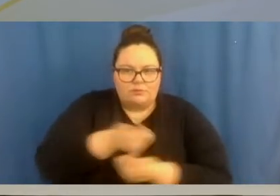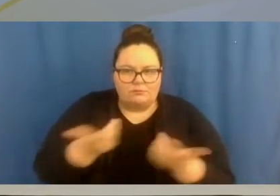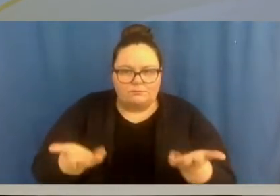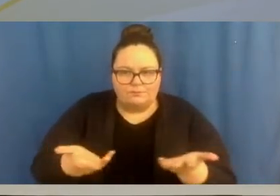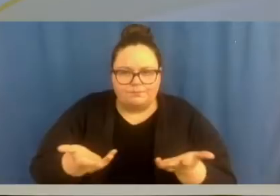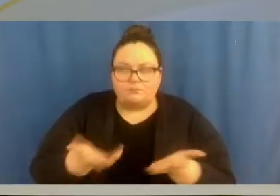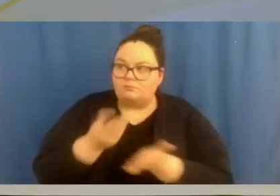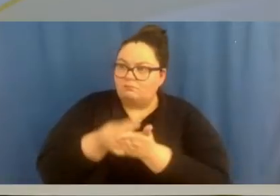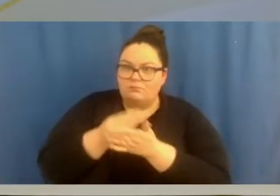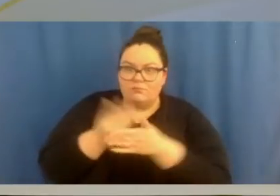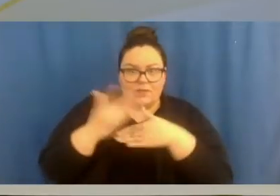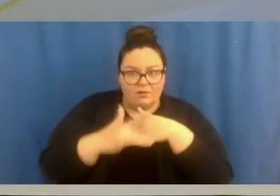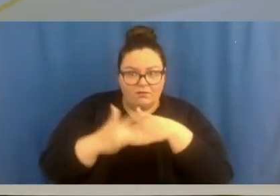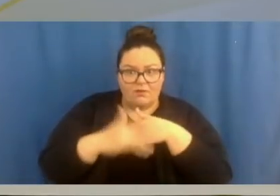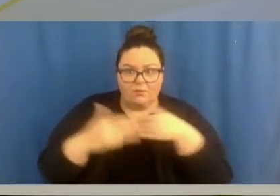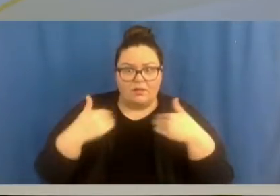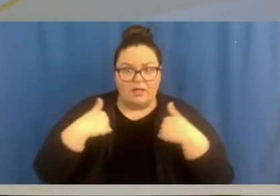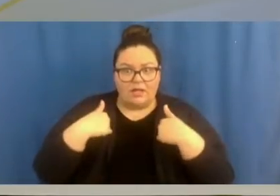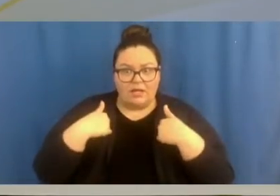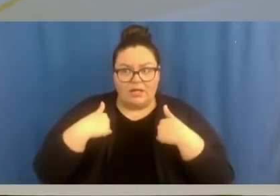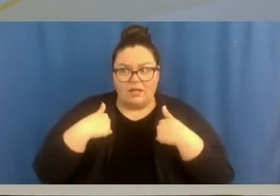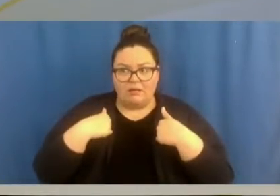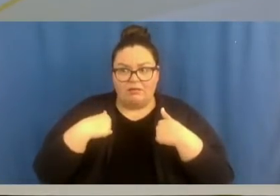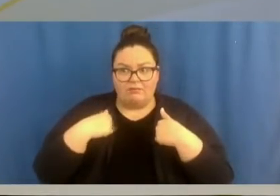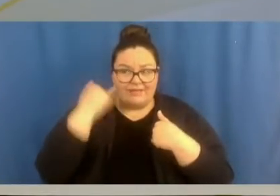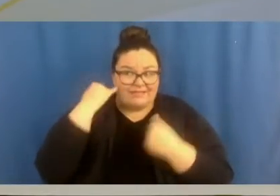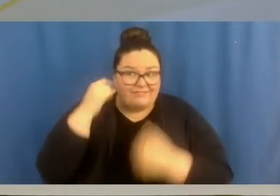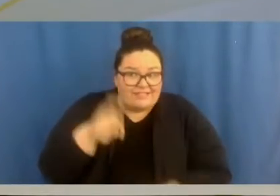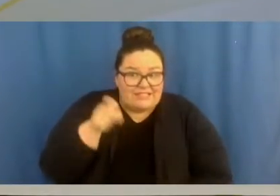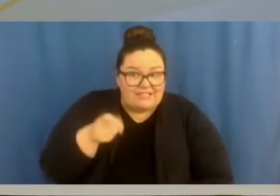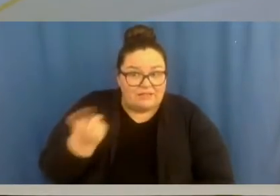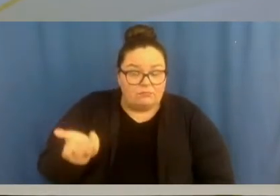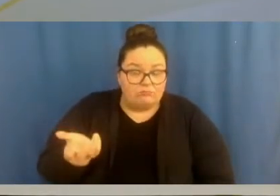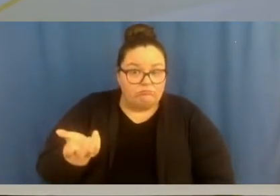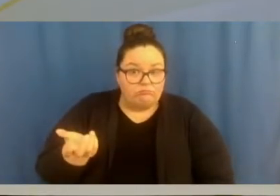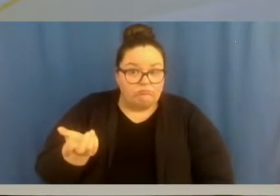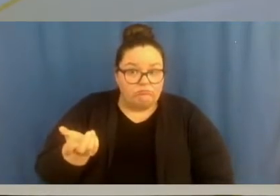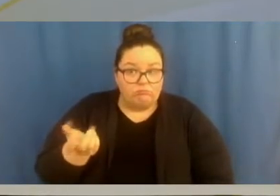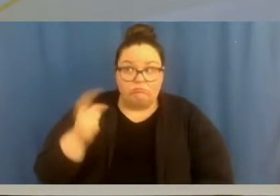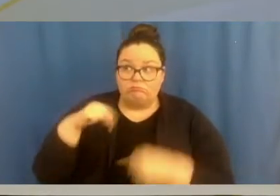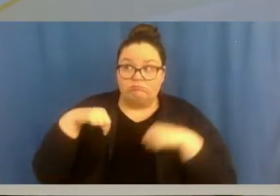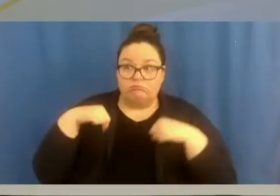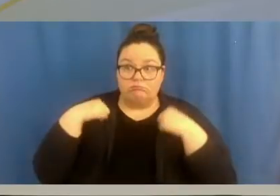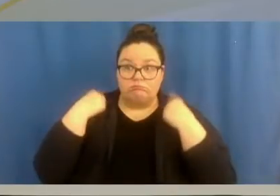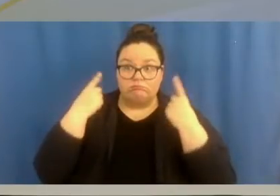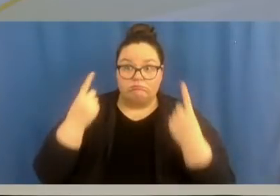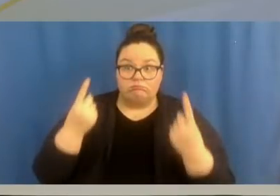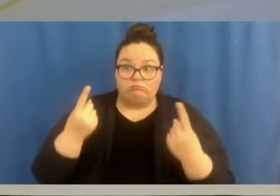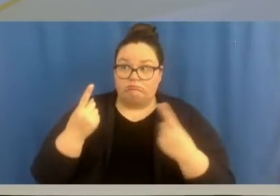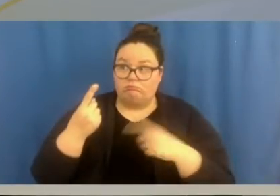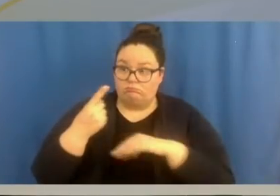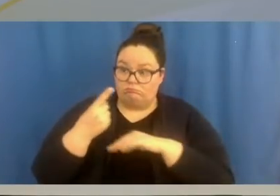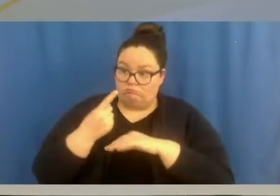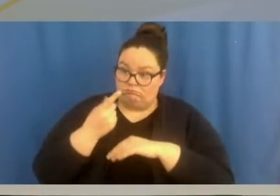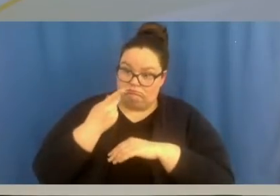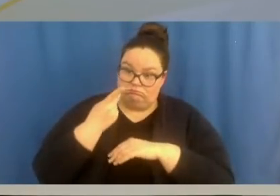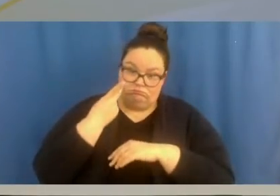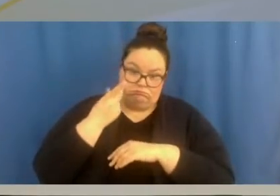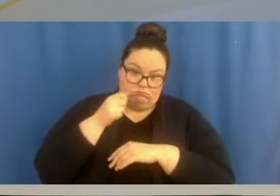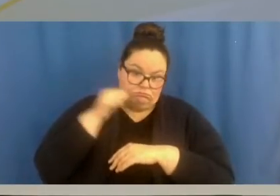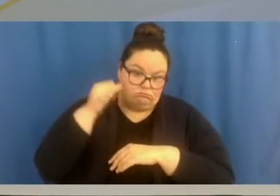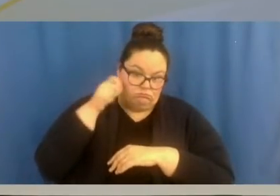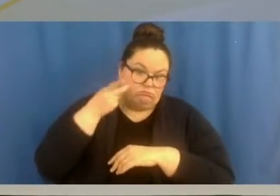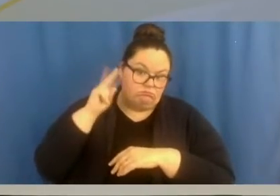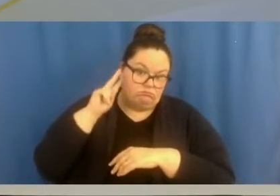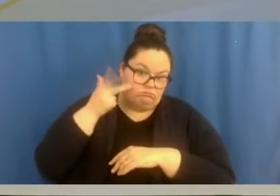for people that need it. Like I say, with what's going on over the last couple of days and a lot of anxiety in our